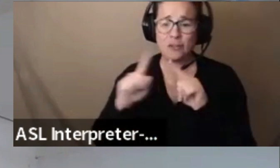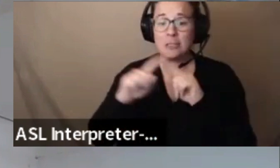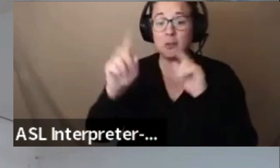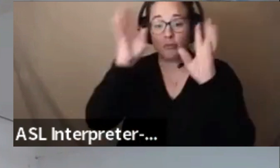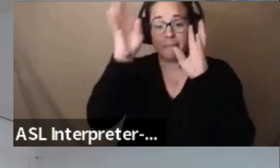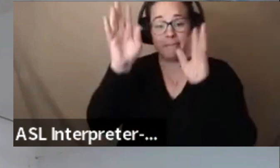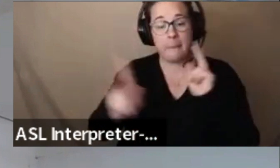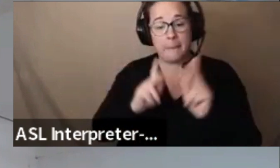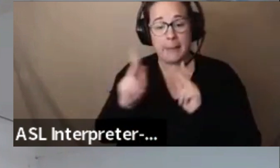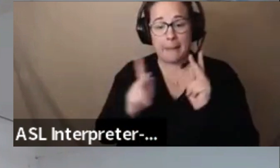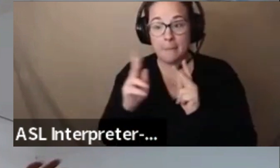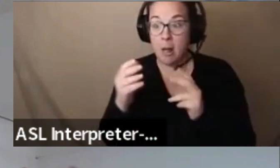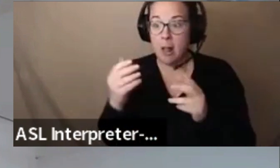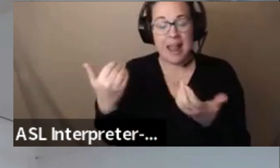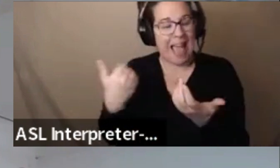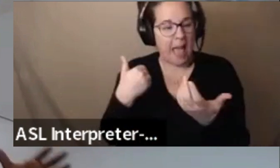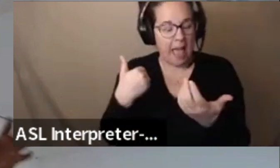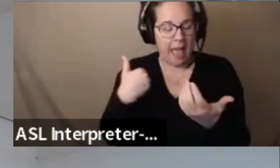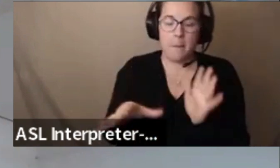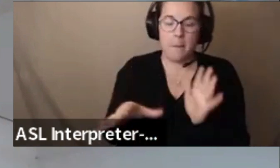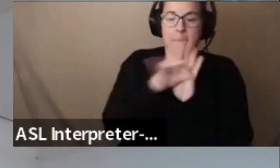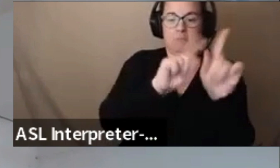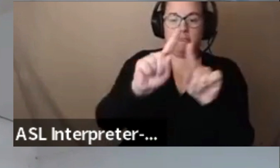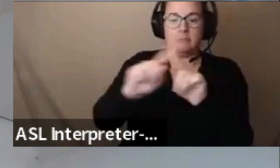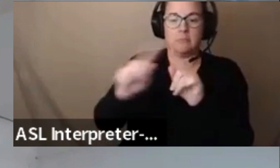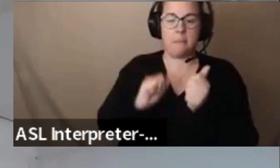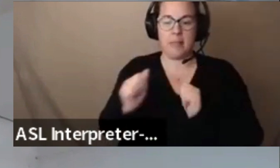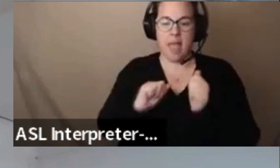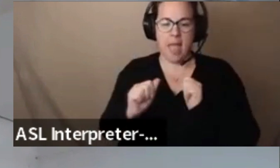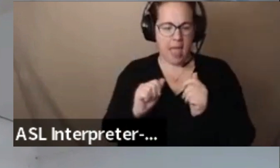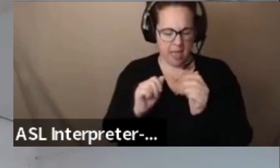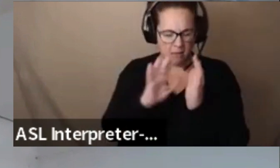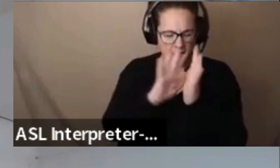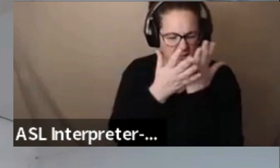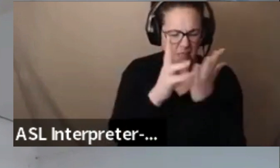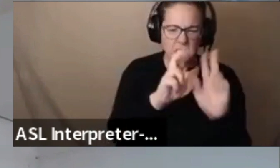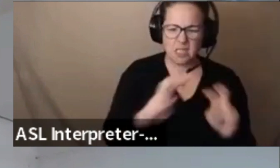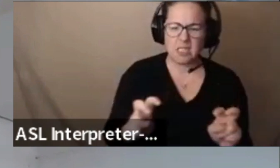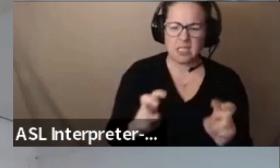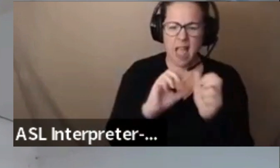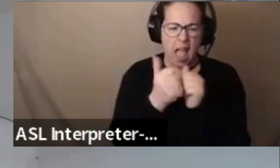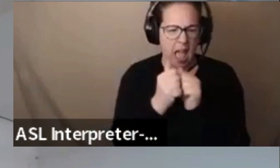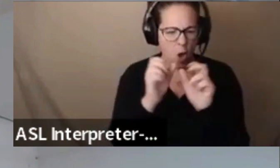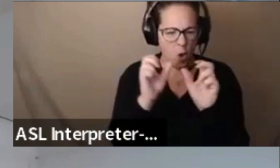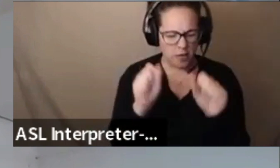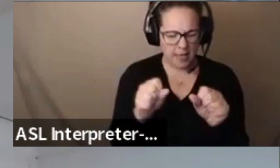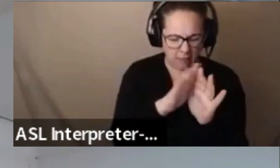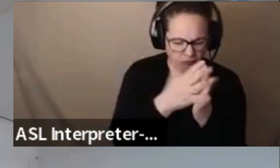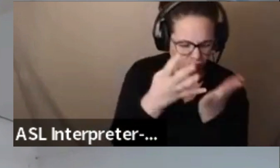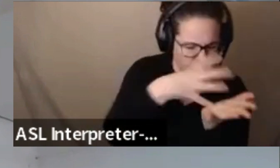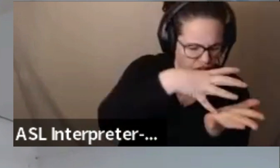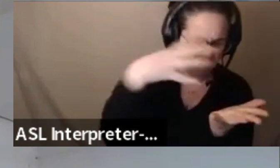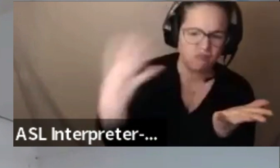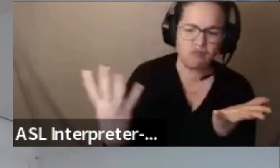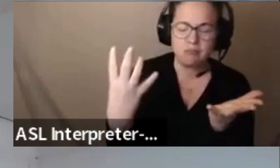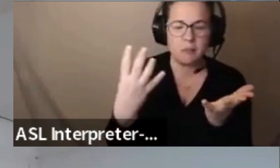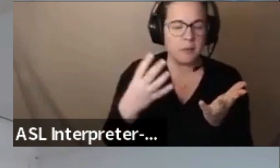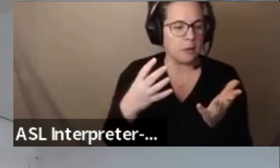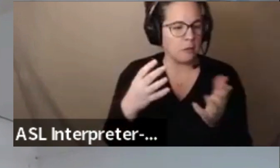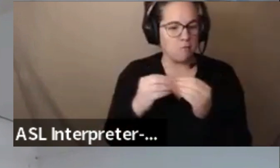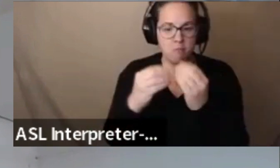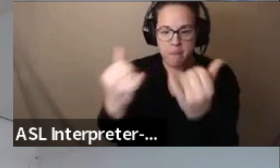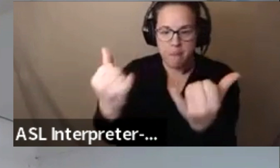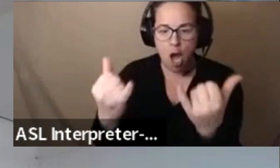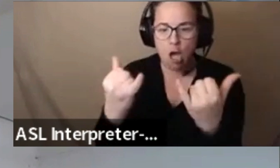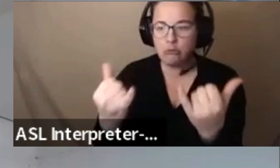Shakespeare plays and queering them in their own way and making their own modern version of the play, rather than just a modernized Shakespeare